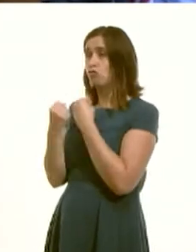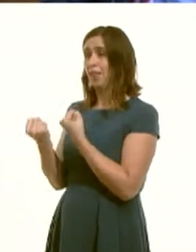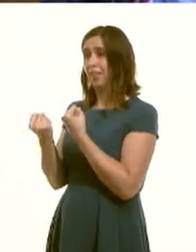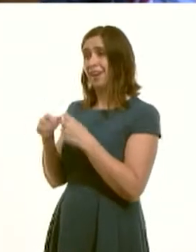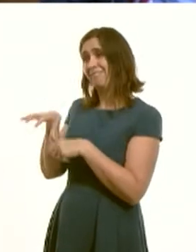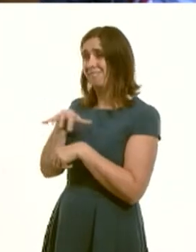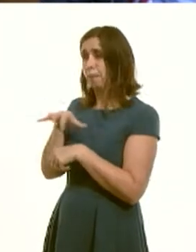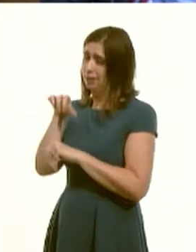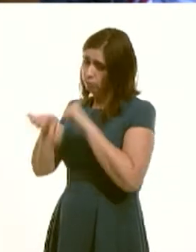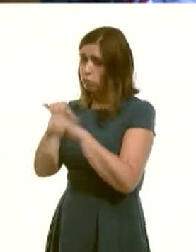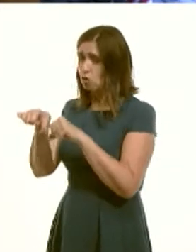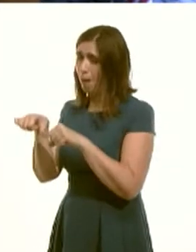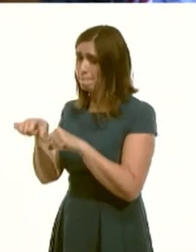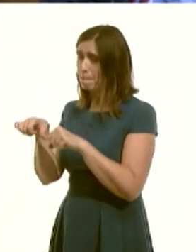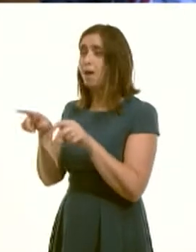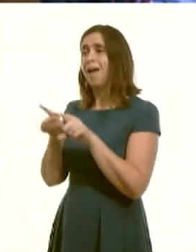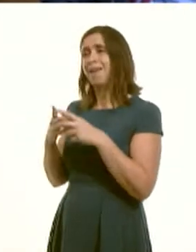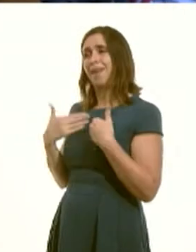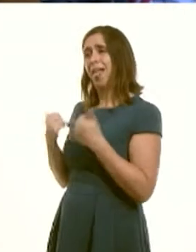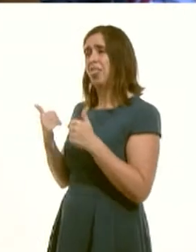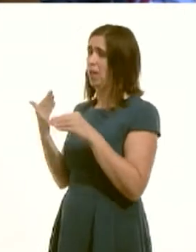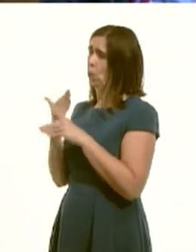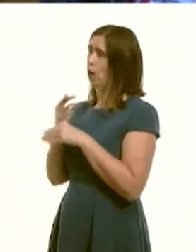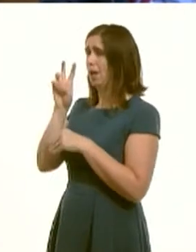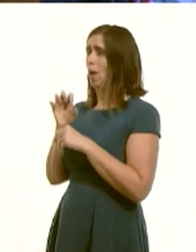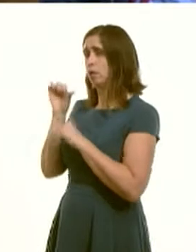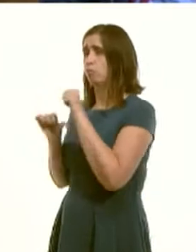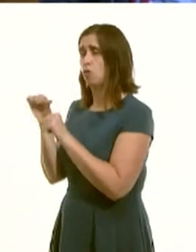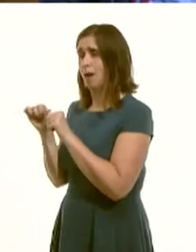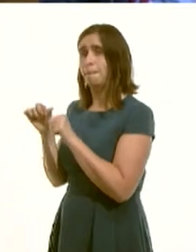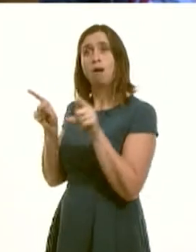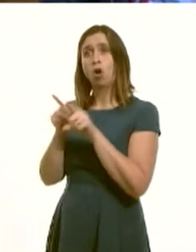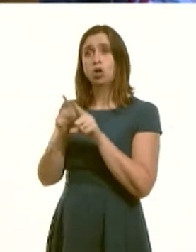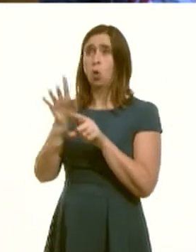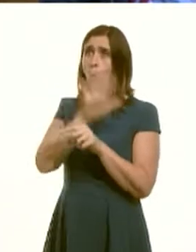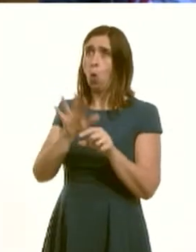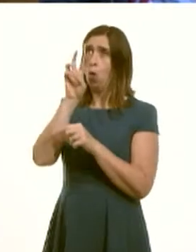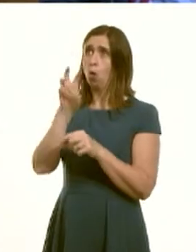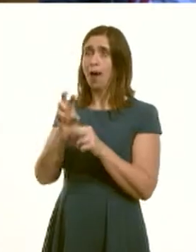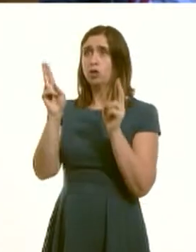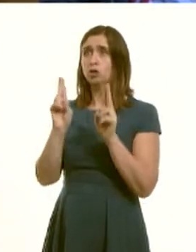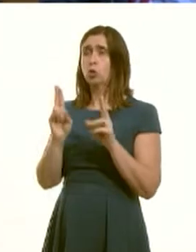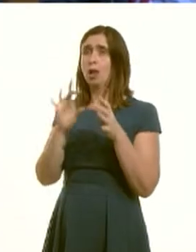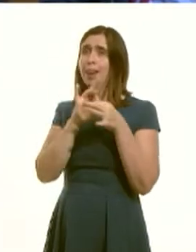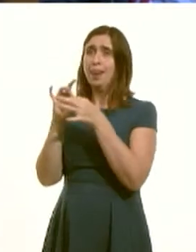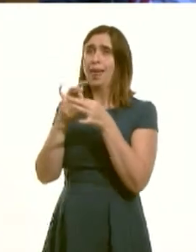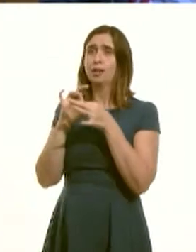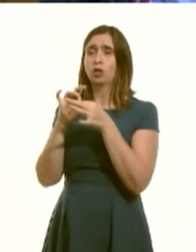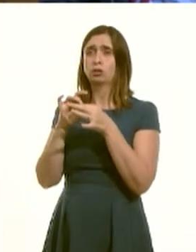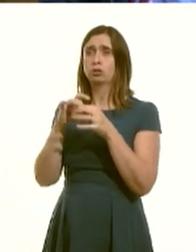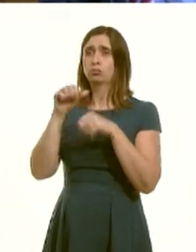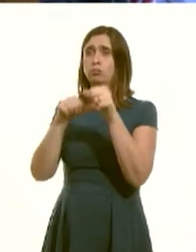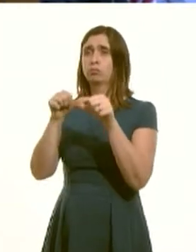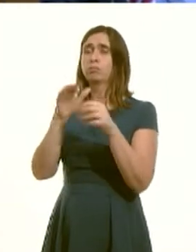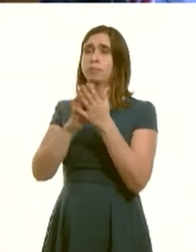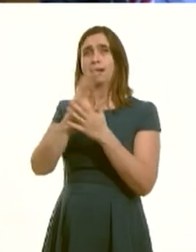Families programme, and, of course, our Healthy Working Wales programme. In addition, our All Wales Schools Core Liaison programme operates in